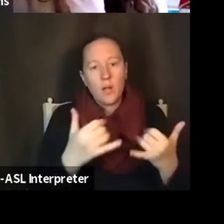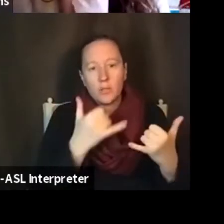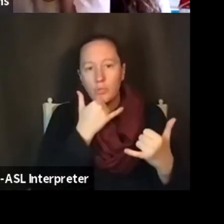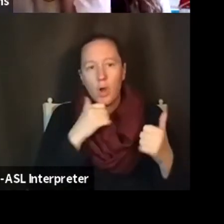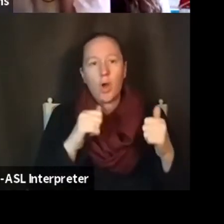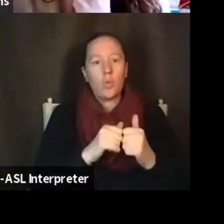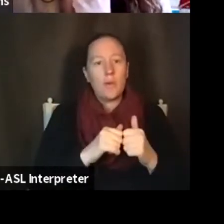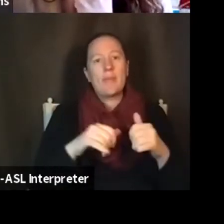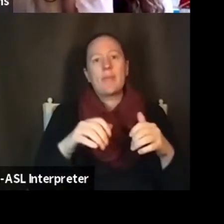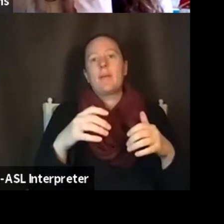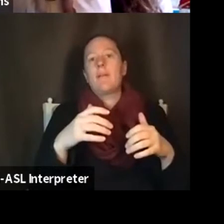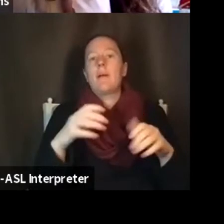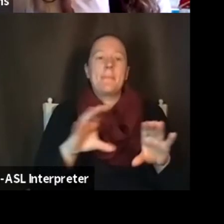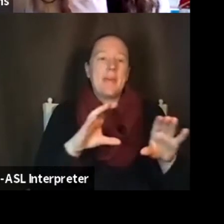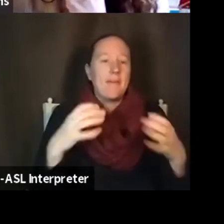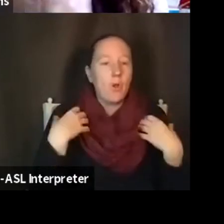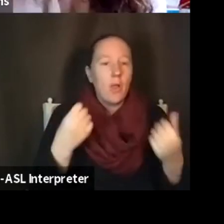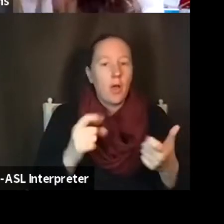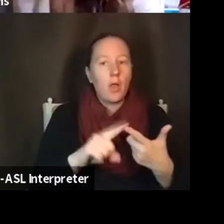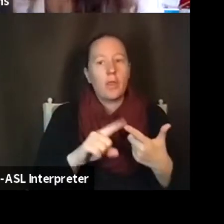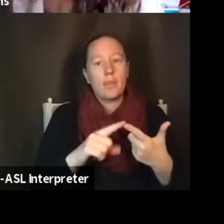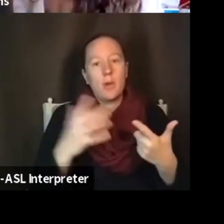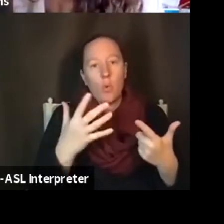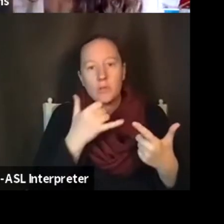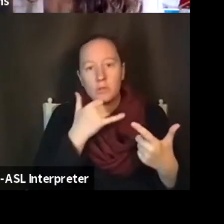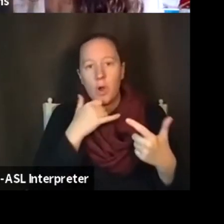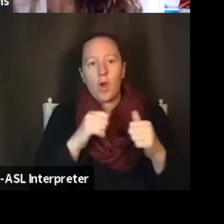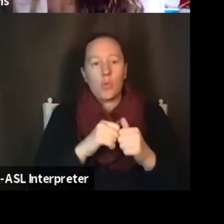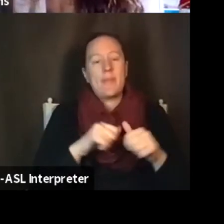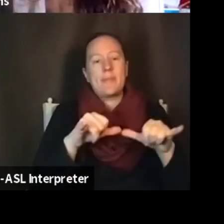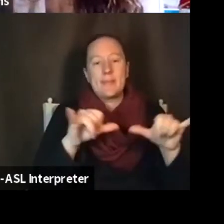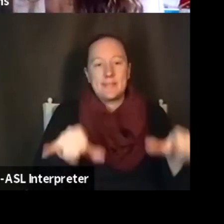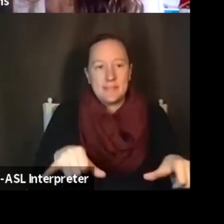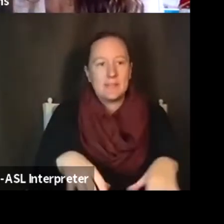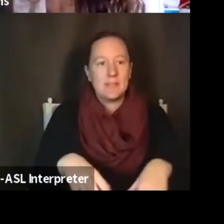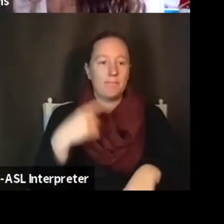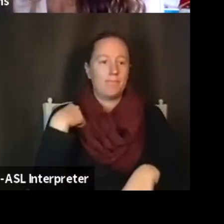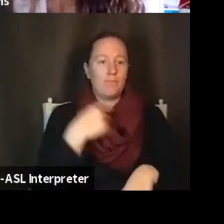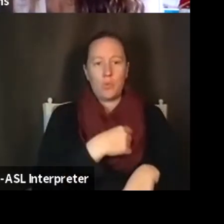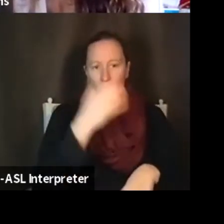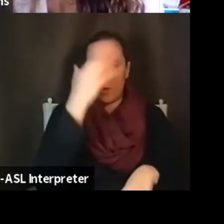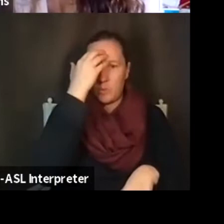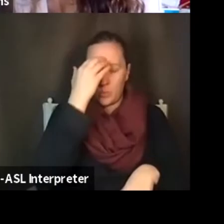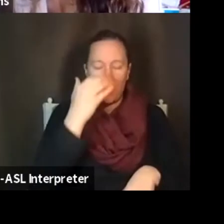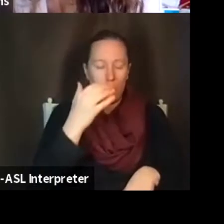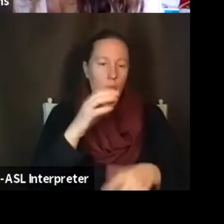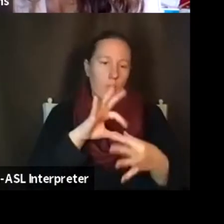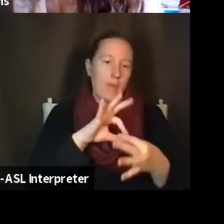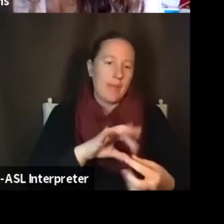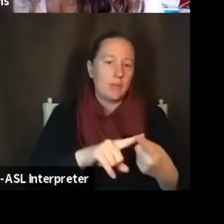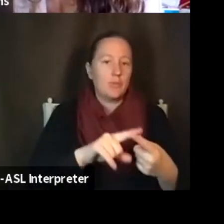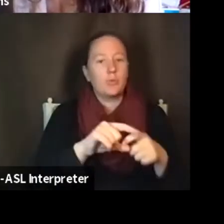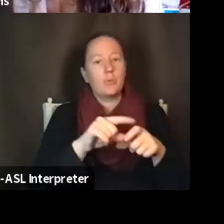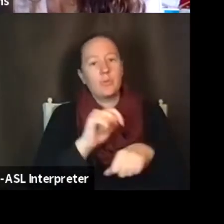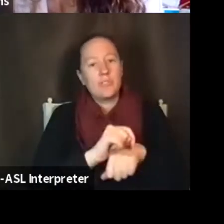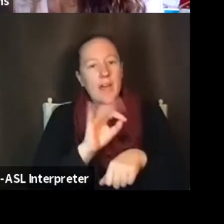Colorado, and knew that there was an effort with regard to the behavioral health task force and with